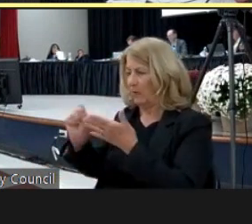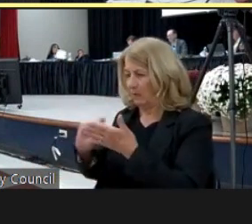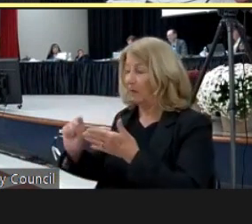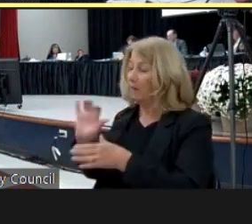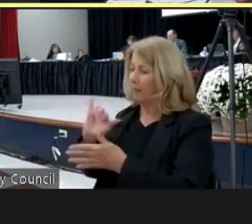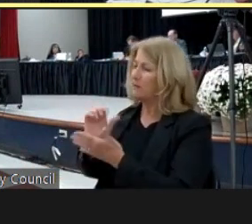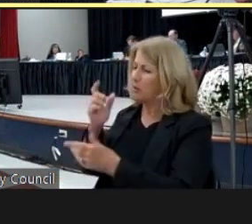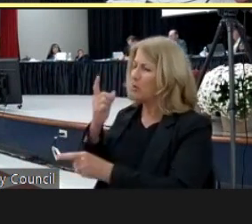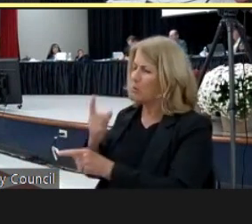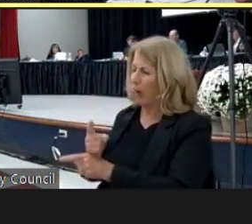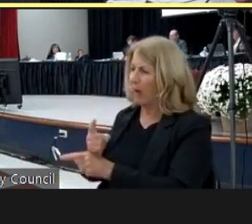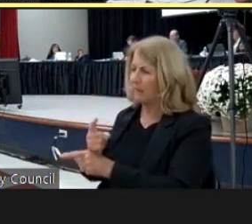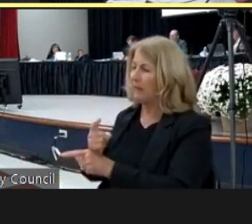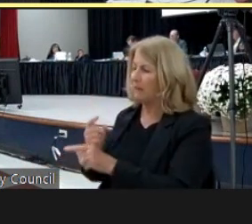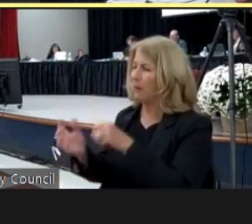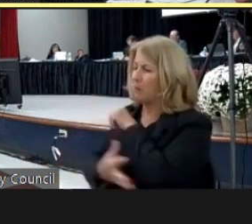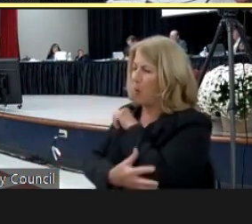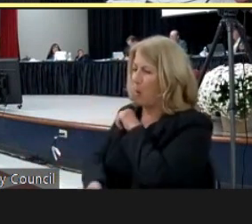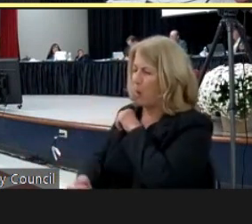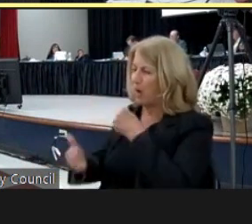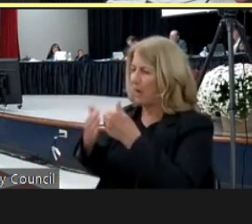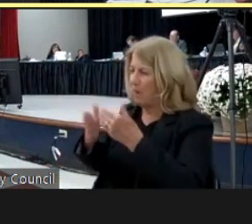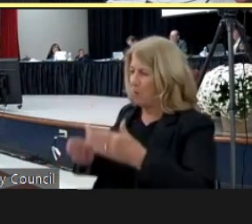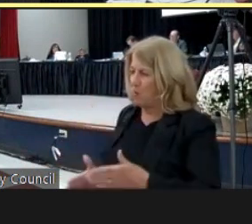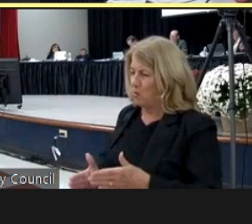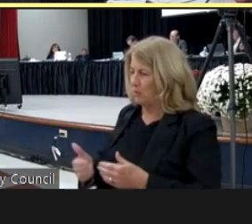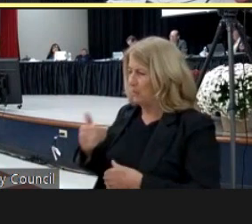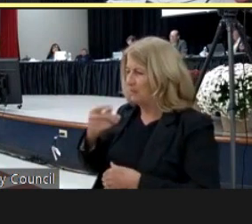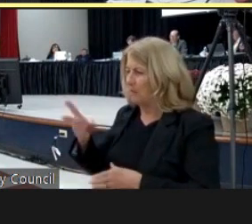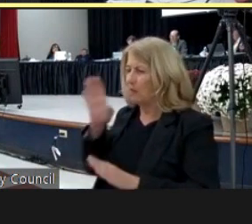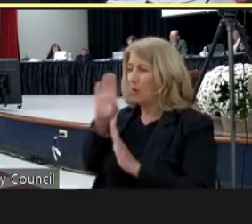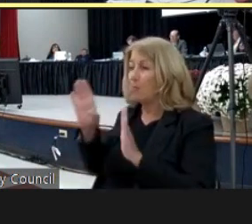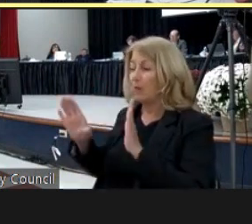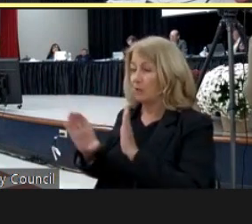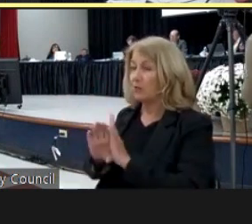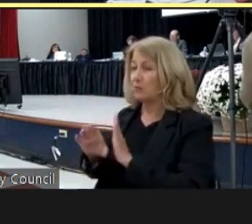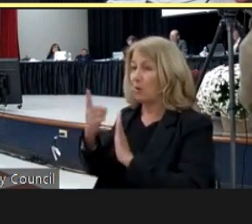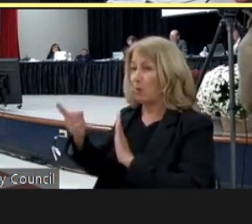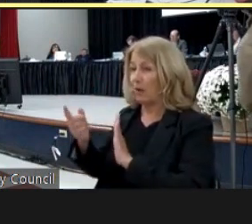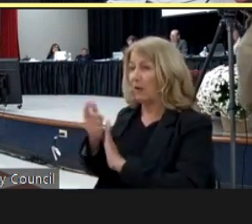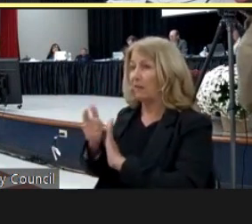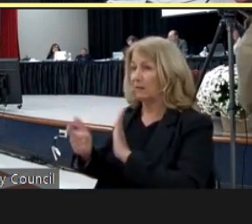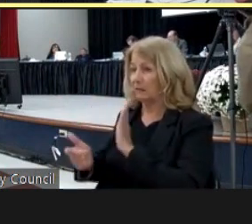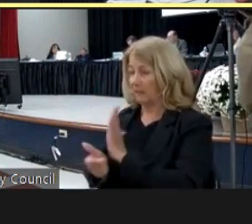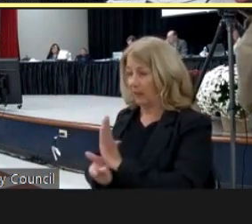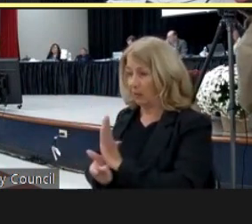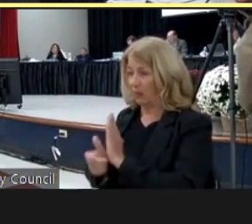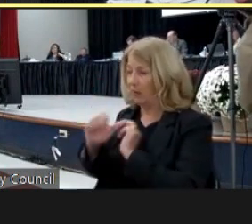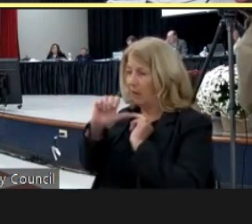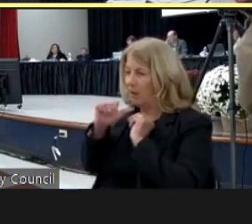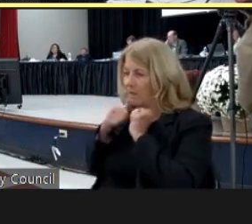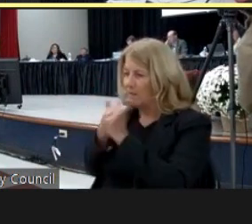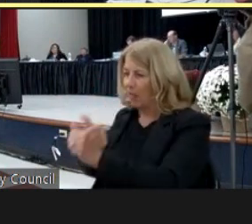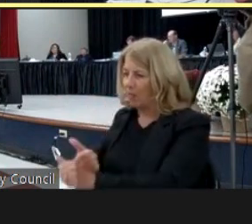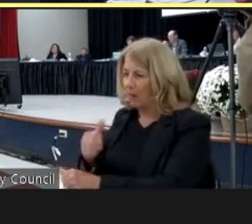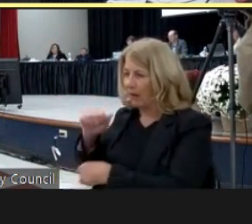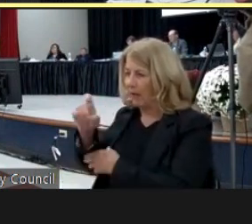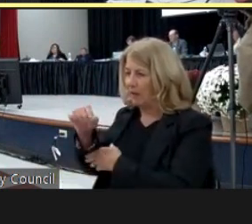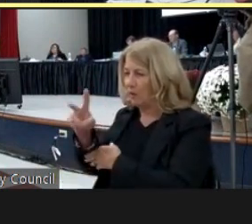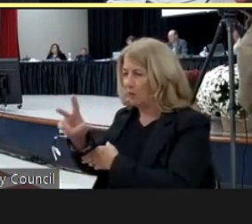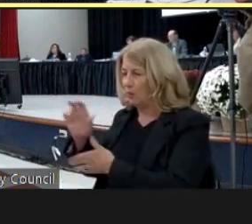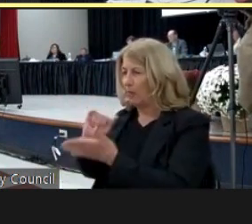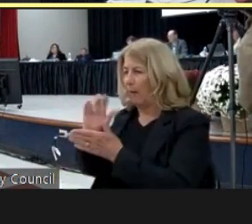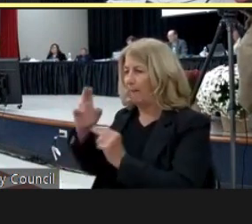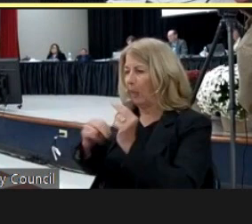correct. In our core neighborhoods, and several of those pictures were ones that were legal non-conforming ADUs that were built